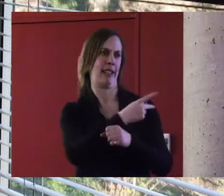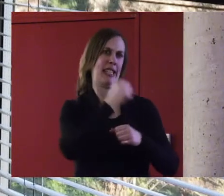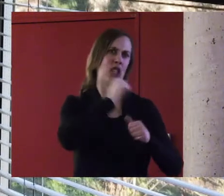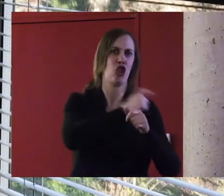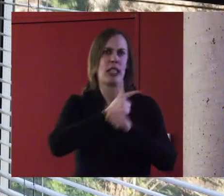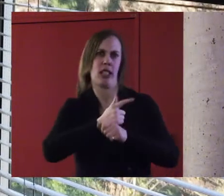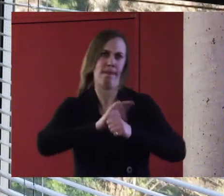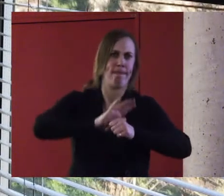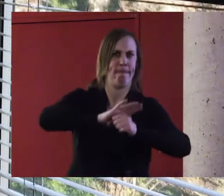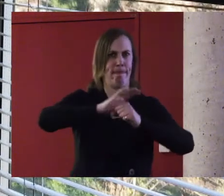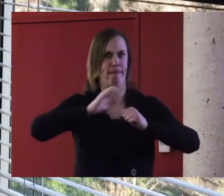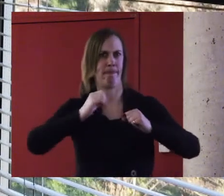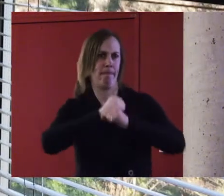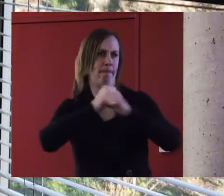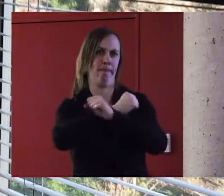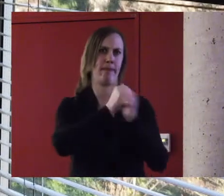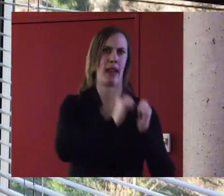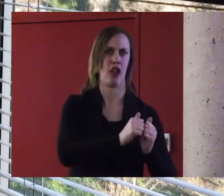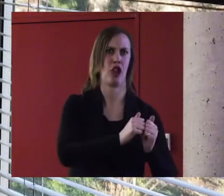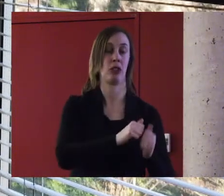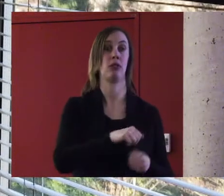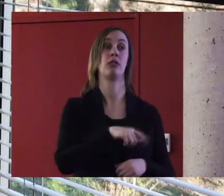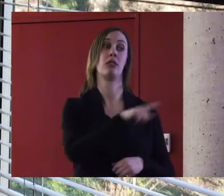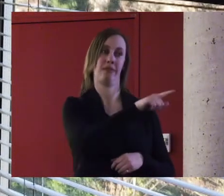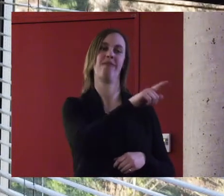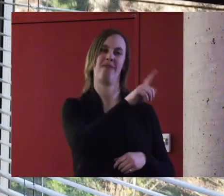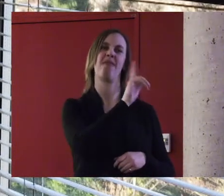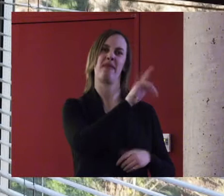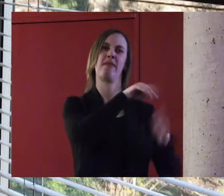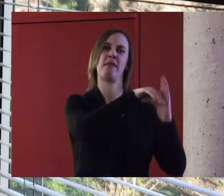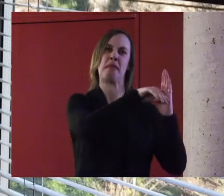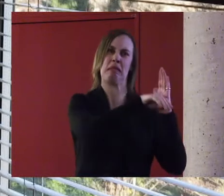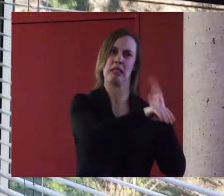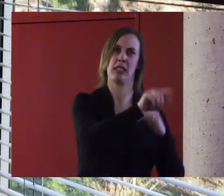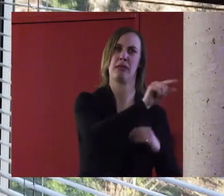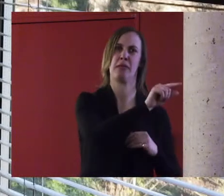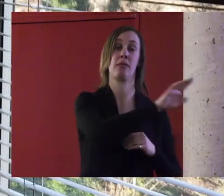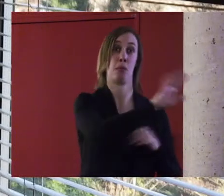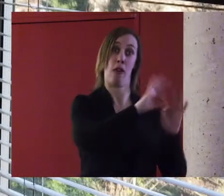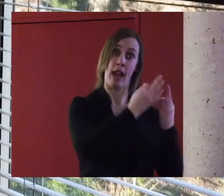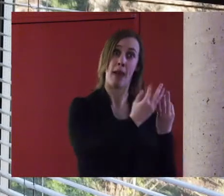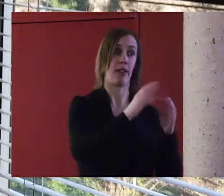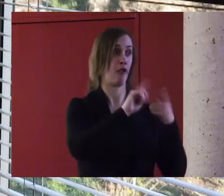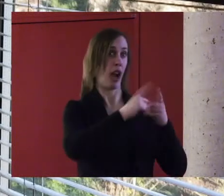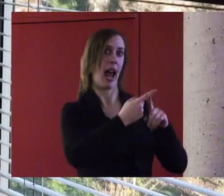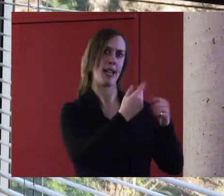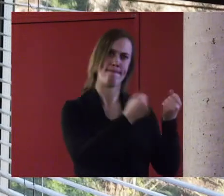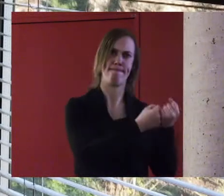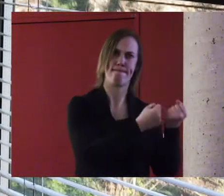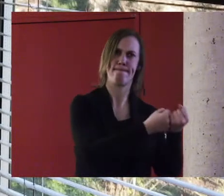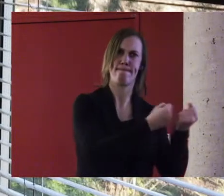did deteriorate. She had great support from her family and friends, and the maximum home support and